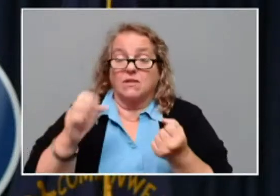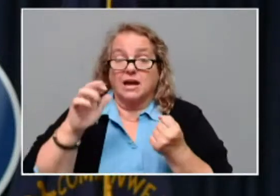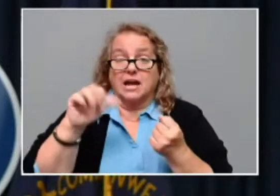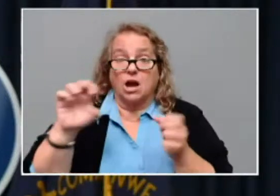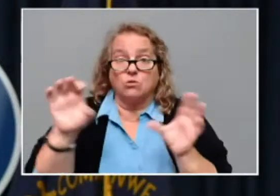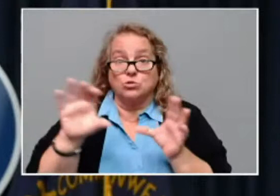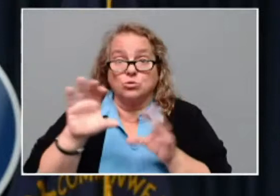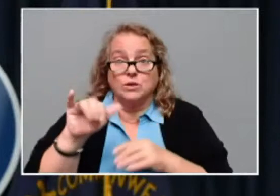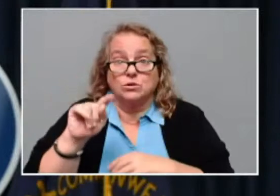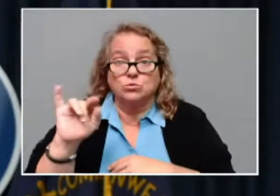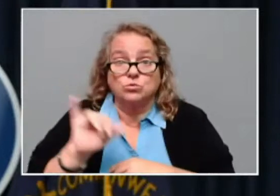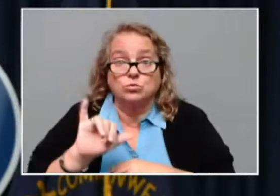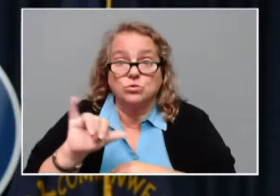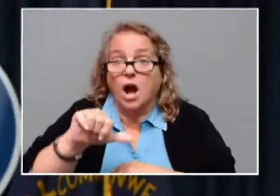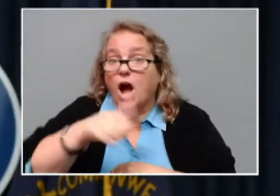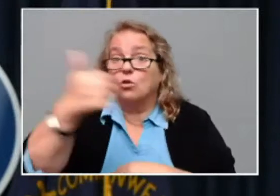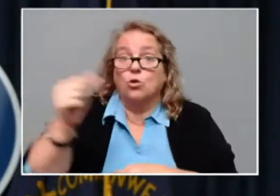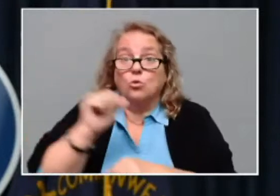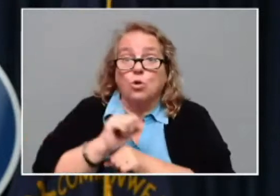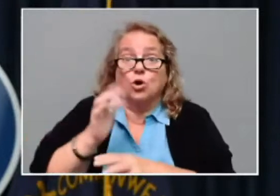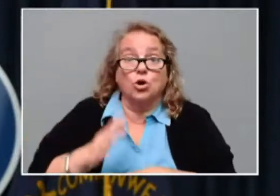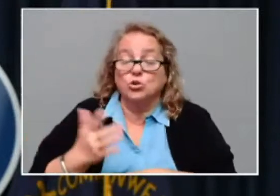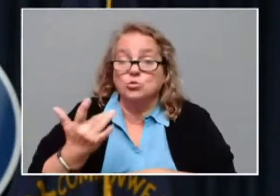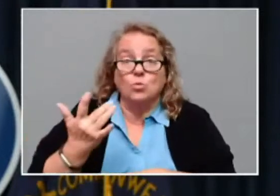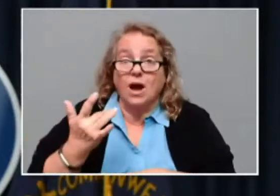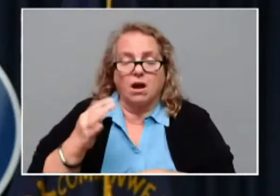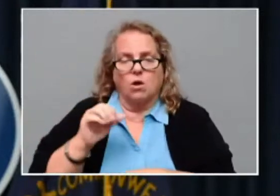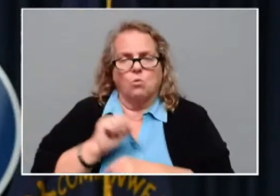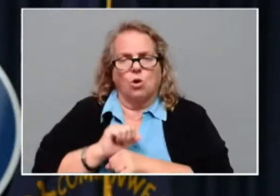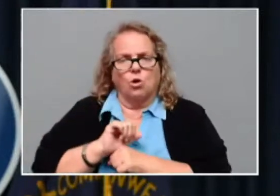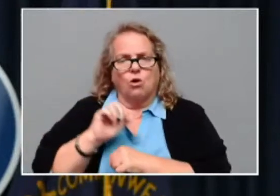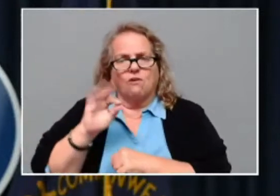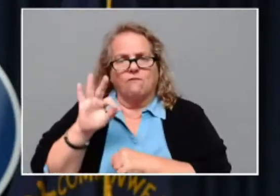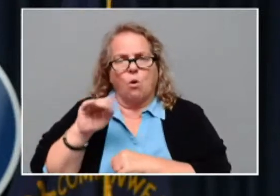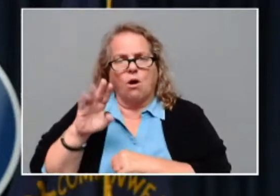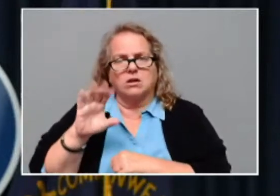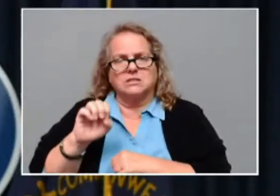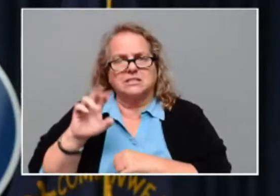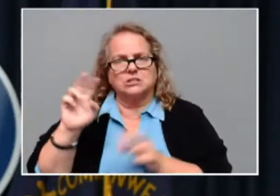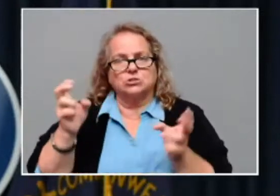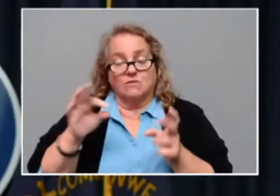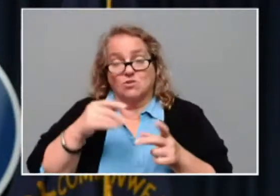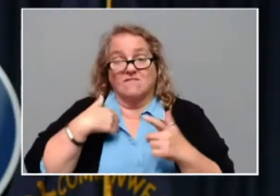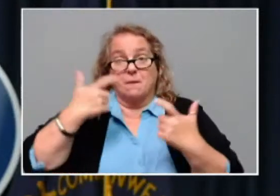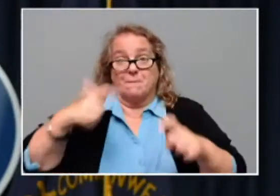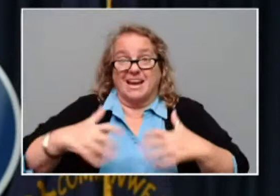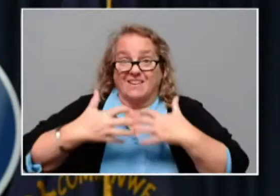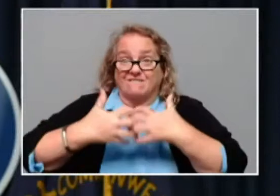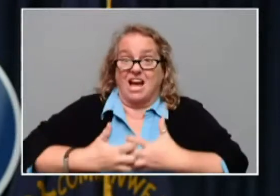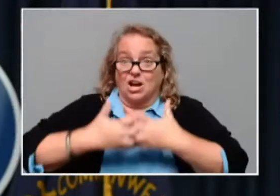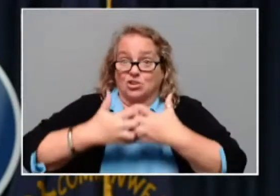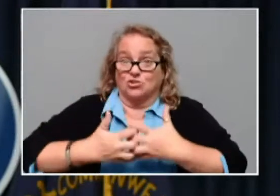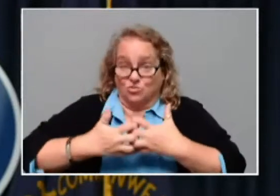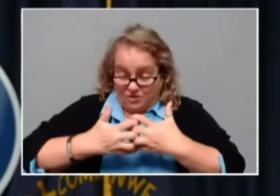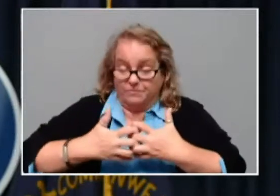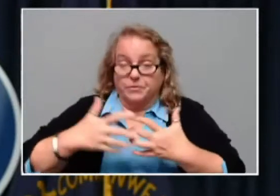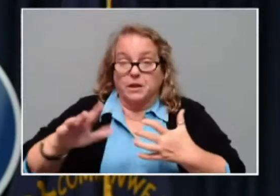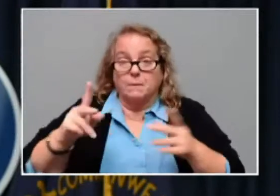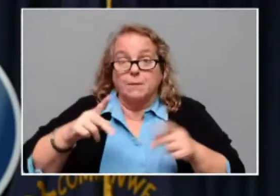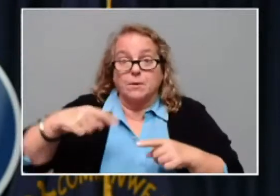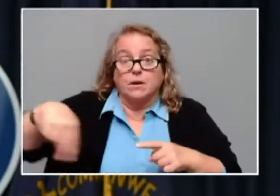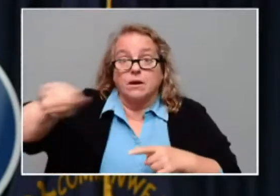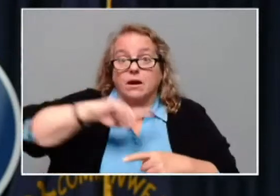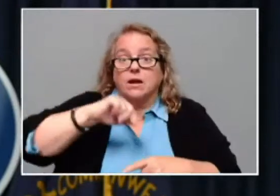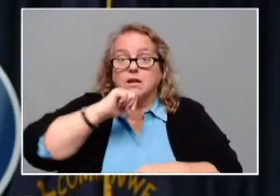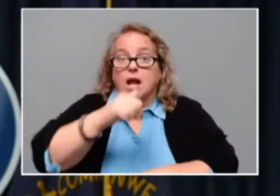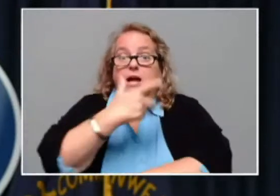it's a workforce issue. How if you have a big factory floor and folks aren't vaccinated, do you make sure that you can have